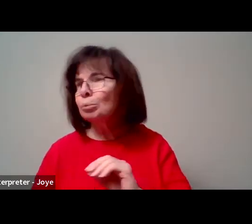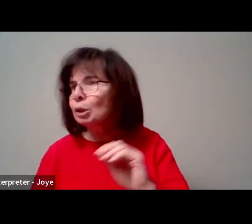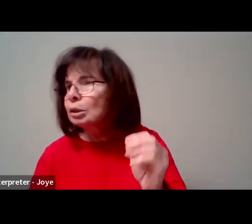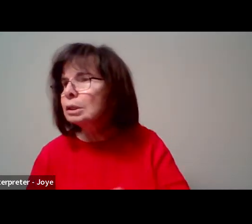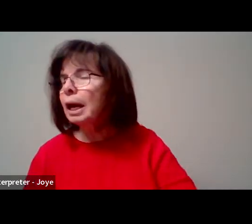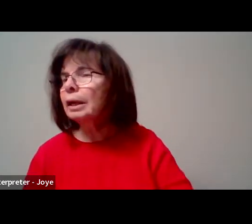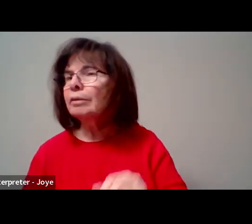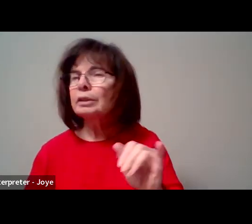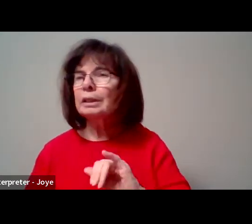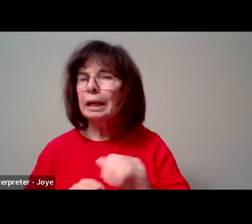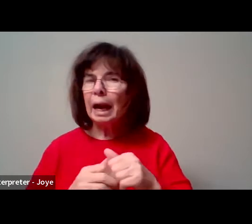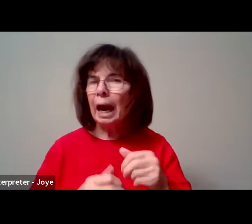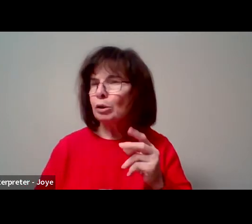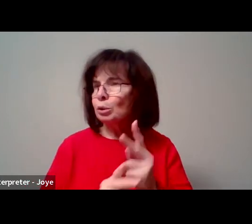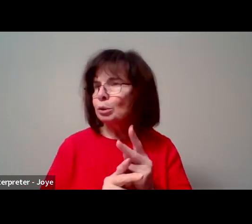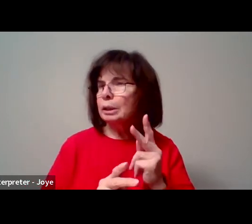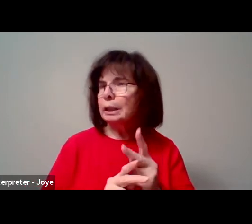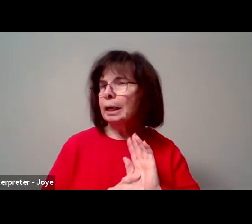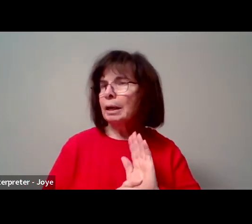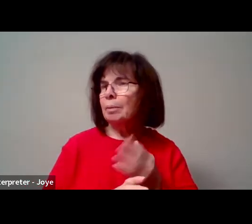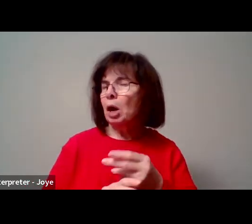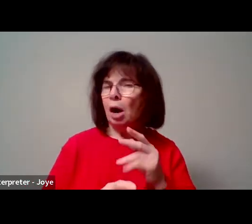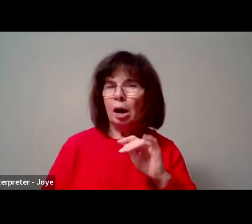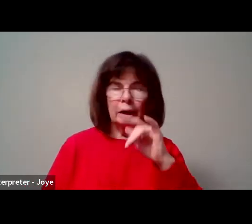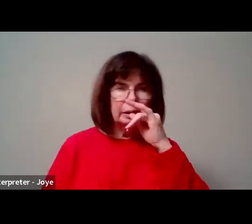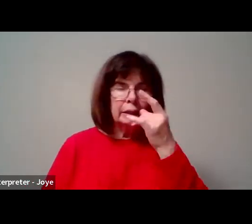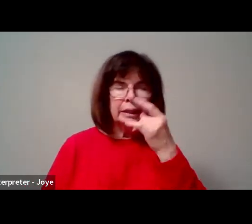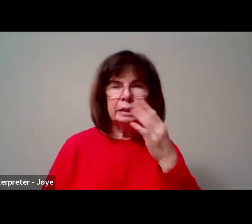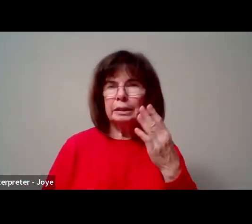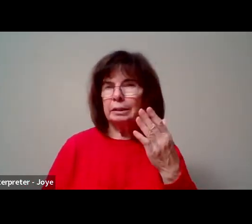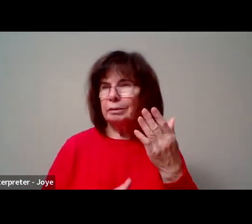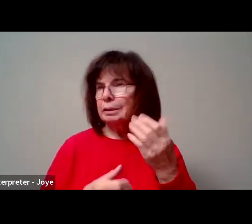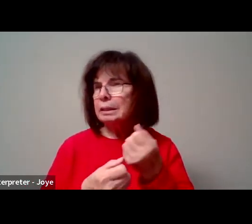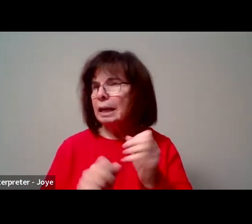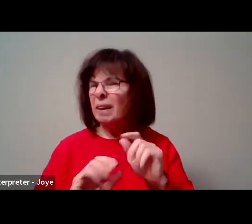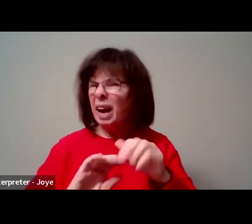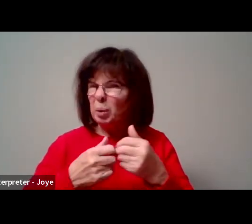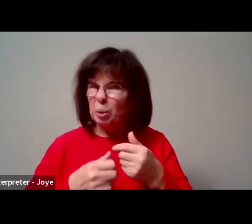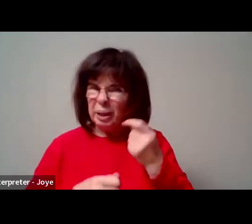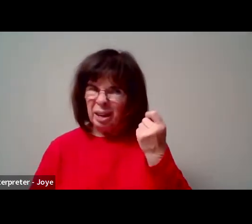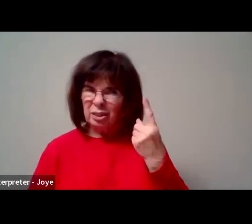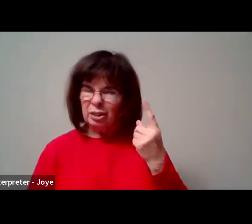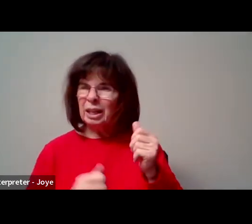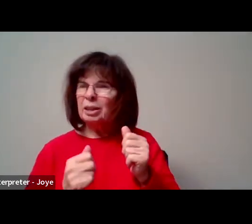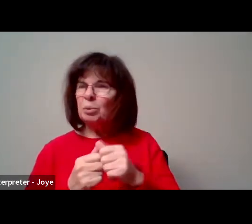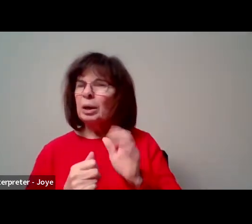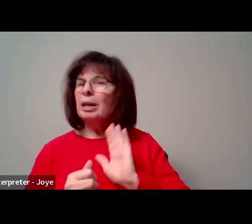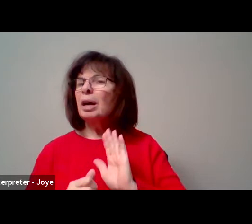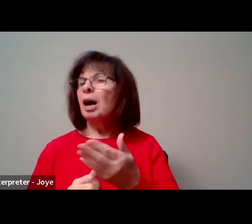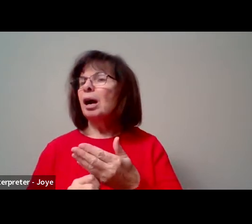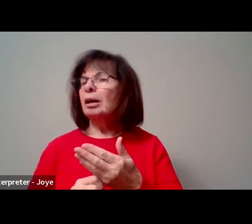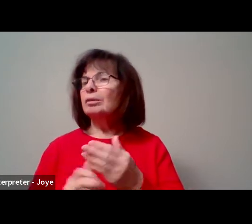to keep our kids safe. How are we going to understand what's happening with our pediatric population?